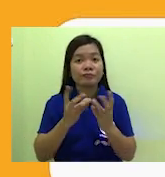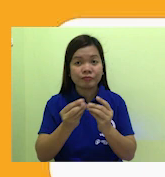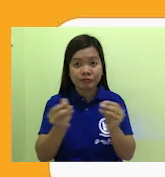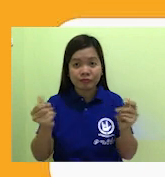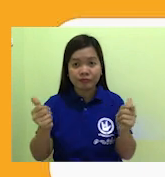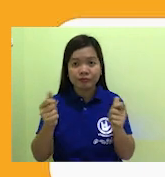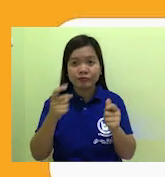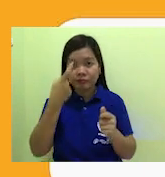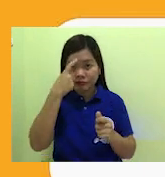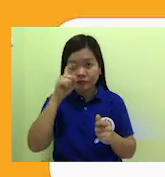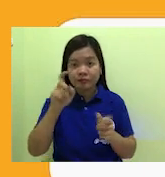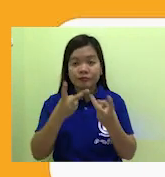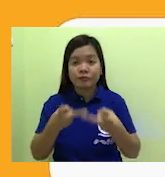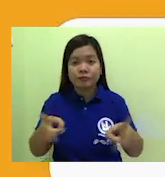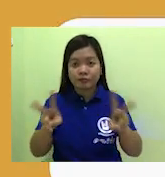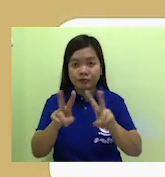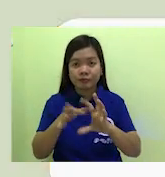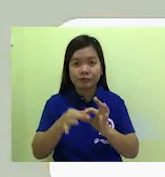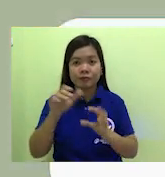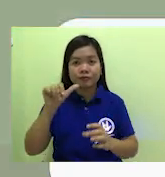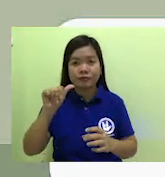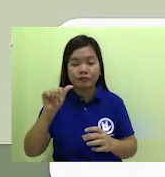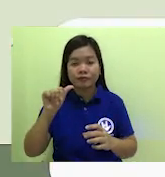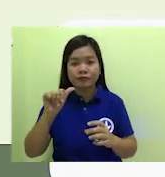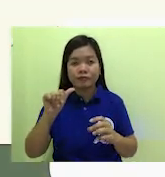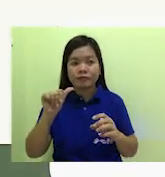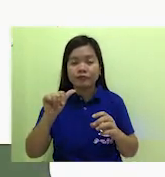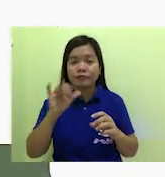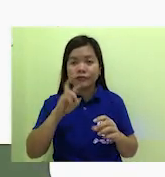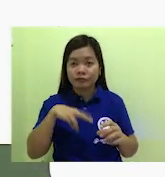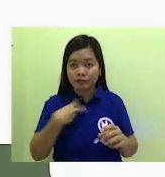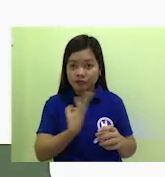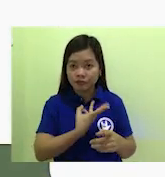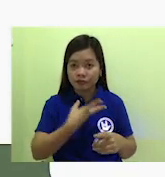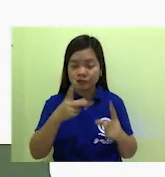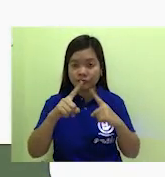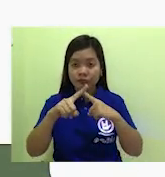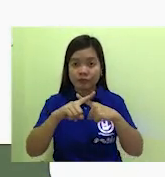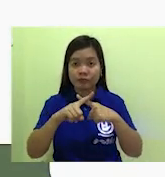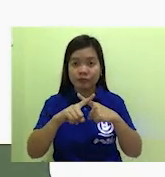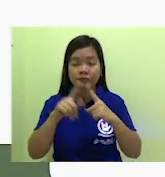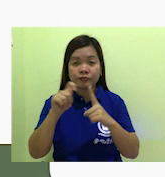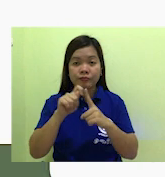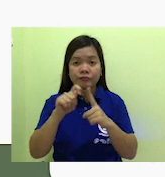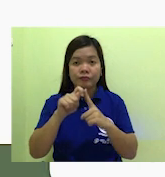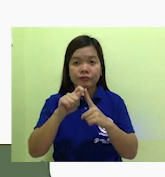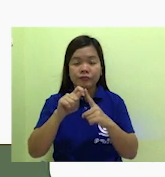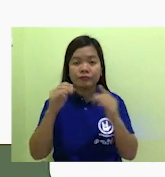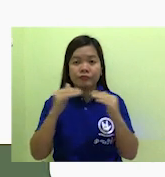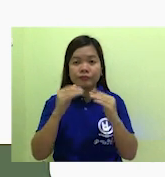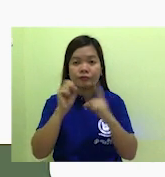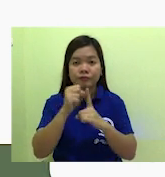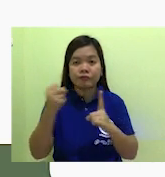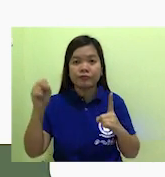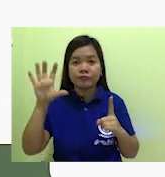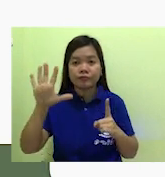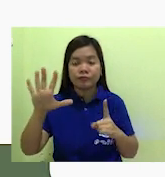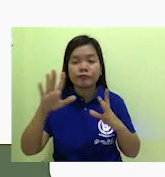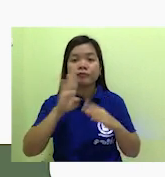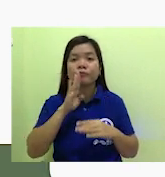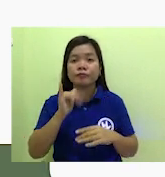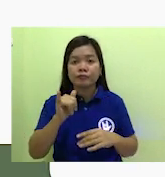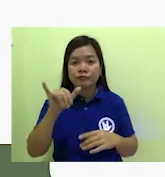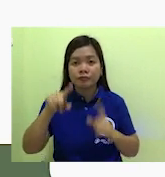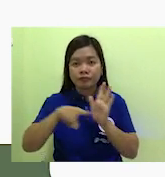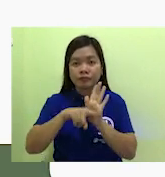In solving for the value of A, we will multiply the terms in equation 5 by